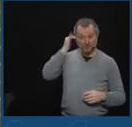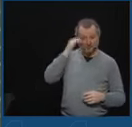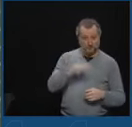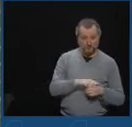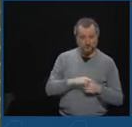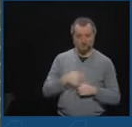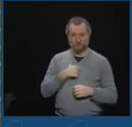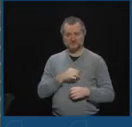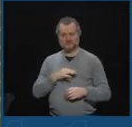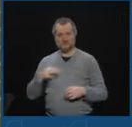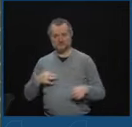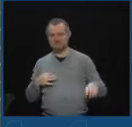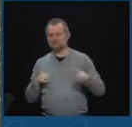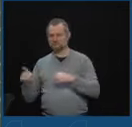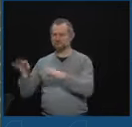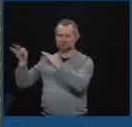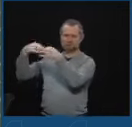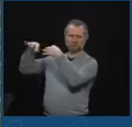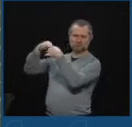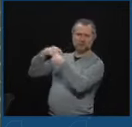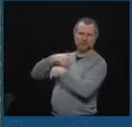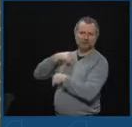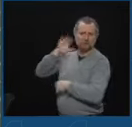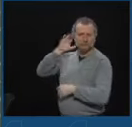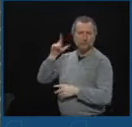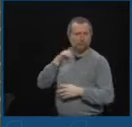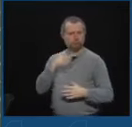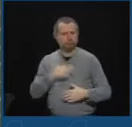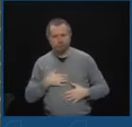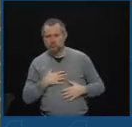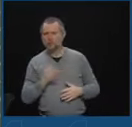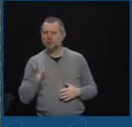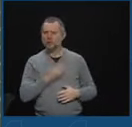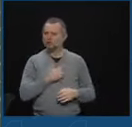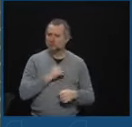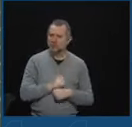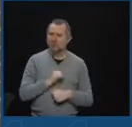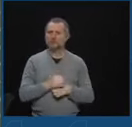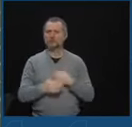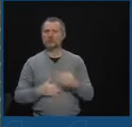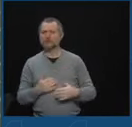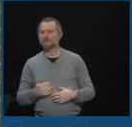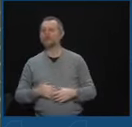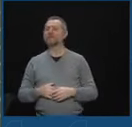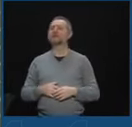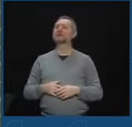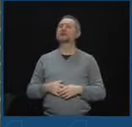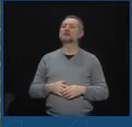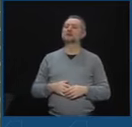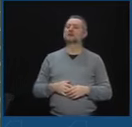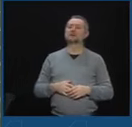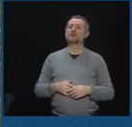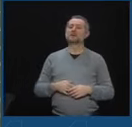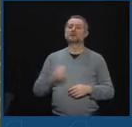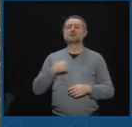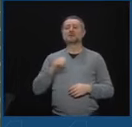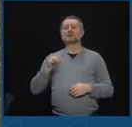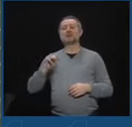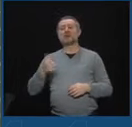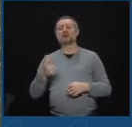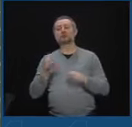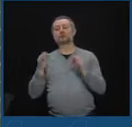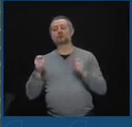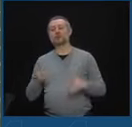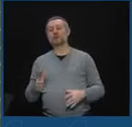about how appreciative they was of the work that we'd done. And our SNUG director, Jeff Clark,